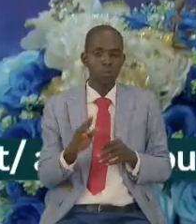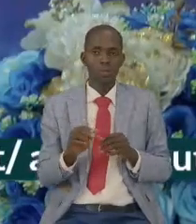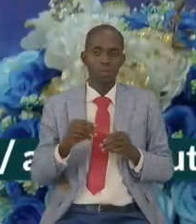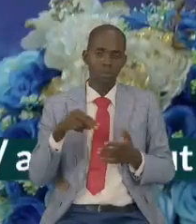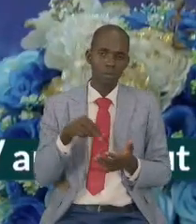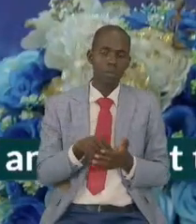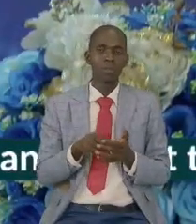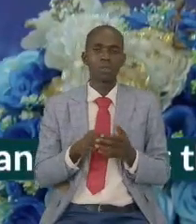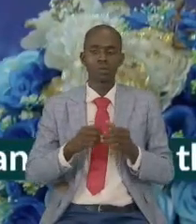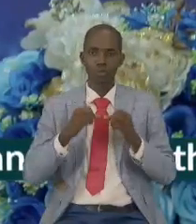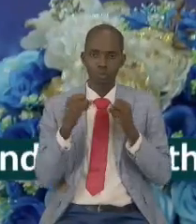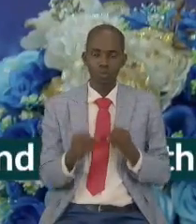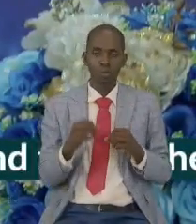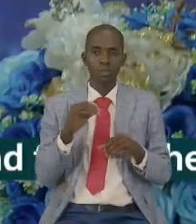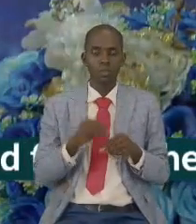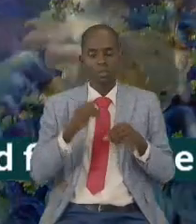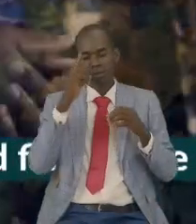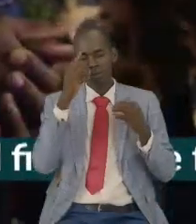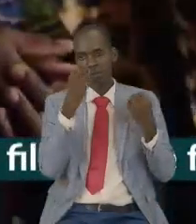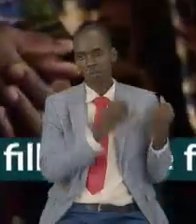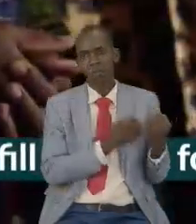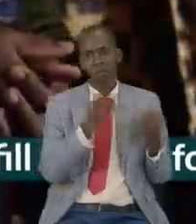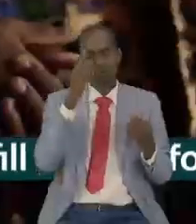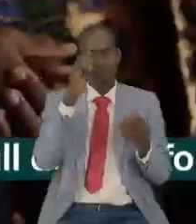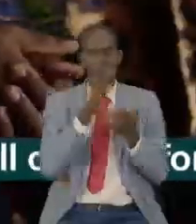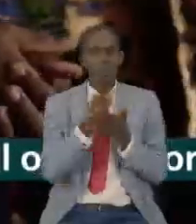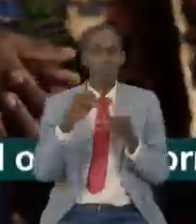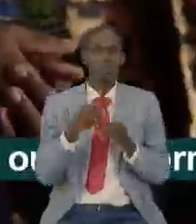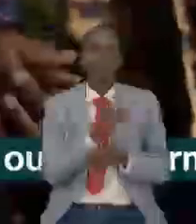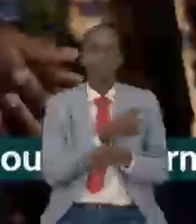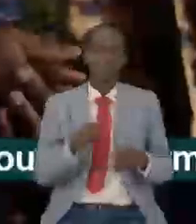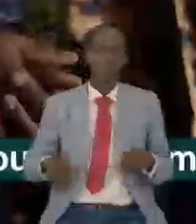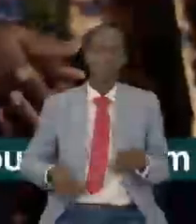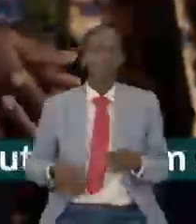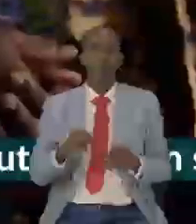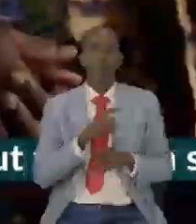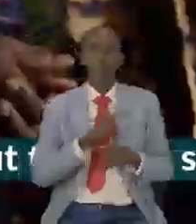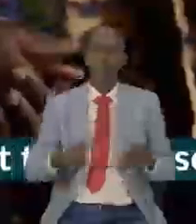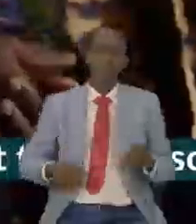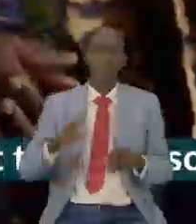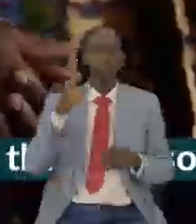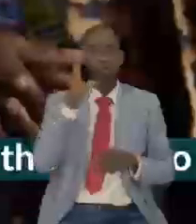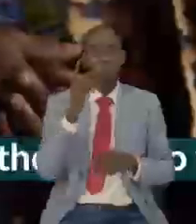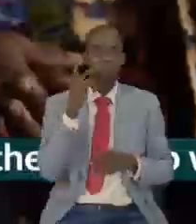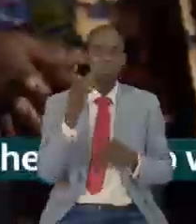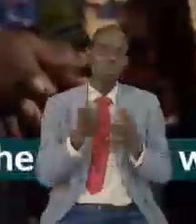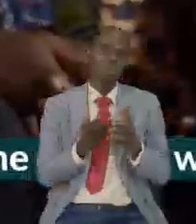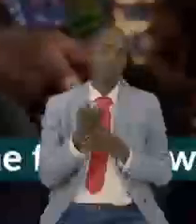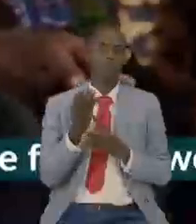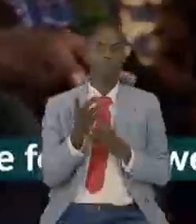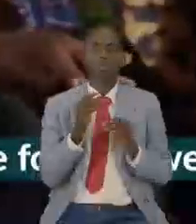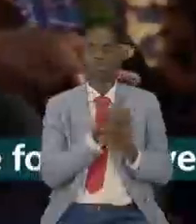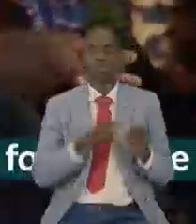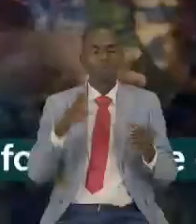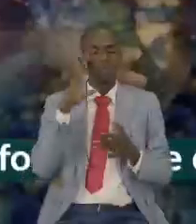Counselors, you stay there after the prayer, bring them out. Are you hearing me now? When you are done with them, stay with them